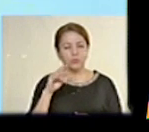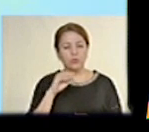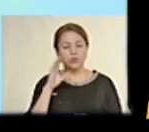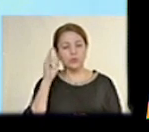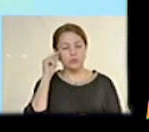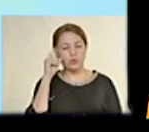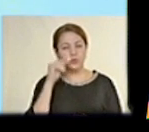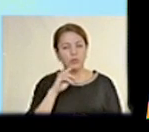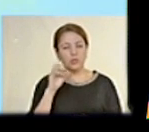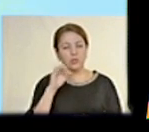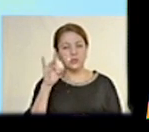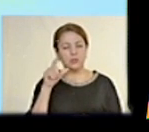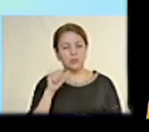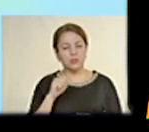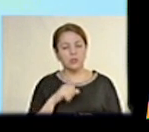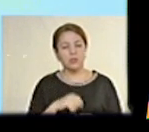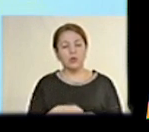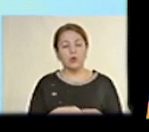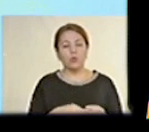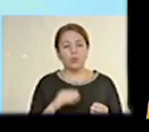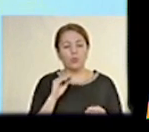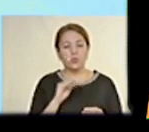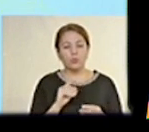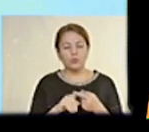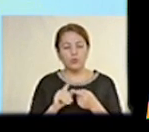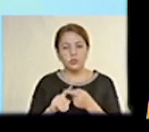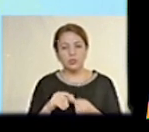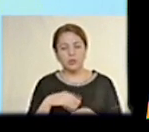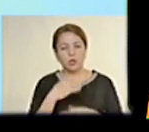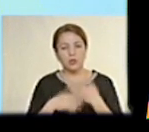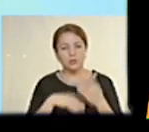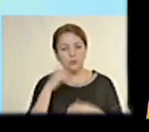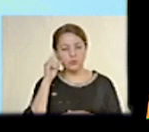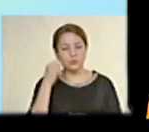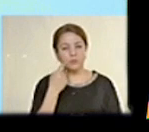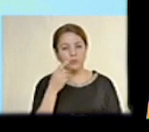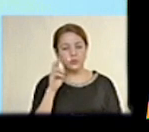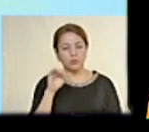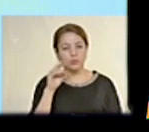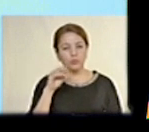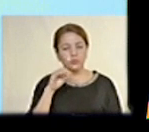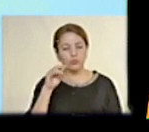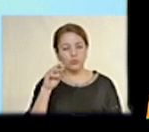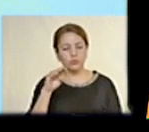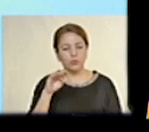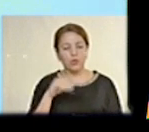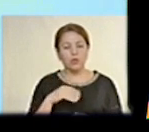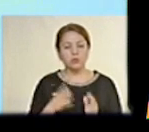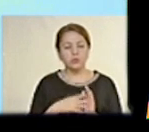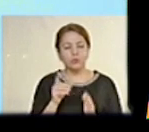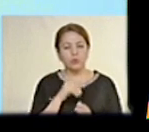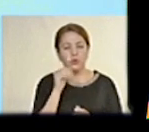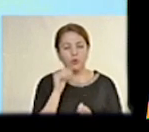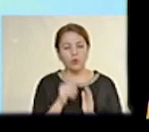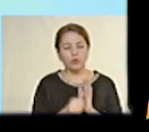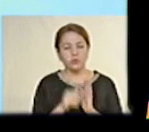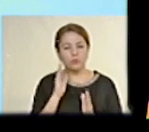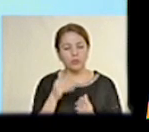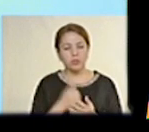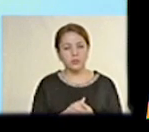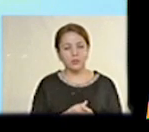qismga qo'shganimizda aralash son 1.9 dan 6 hosil bo'lar ekan. Endi esa aziz